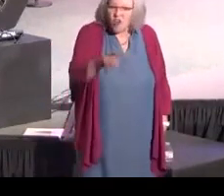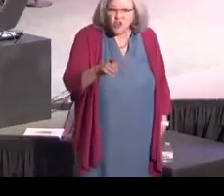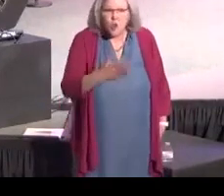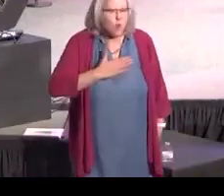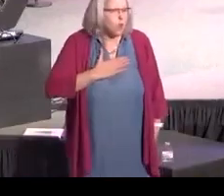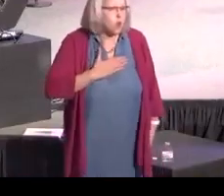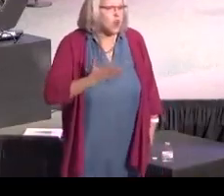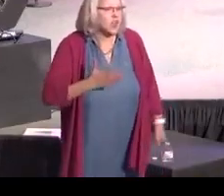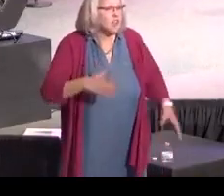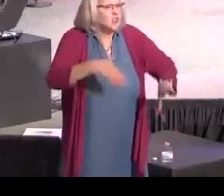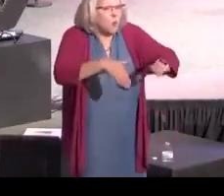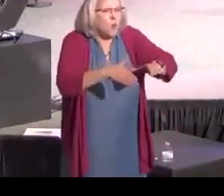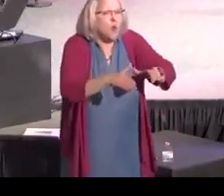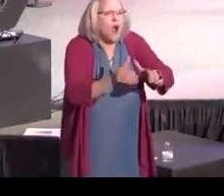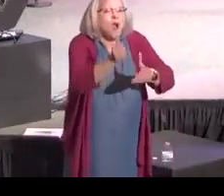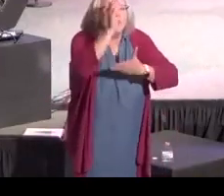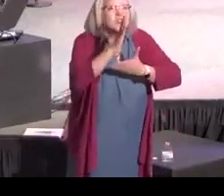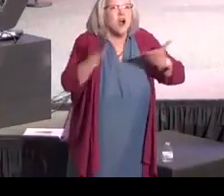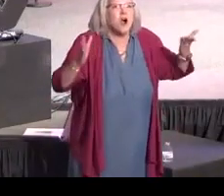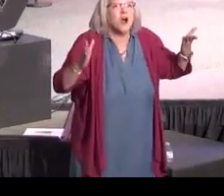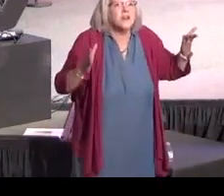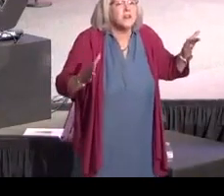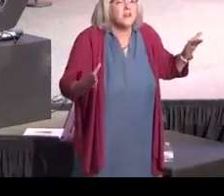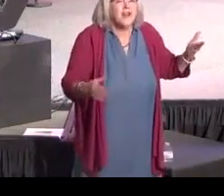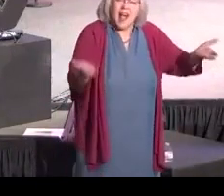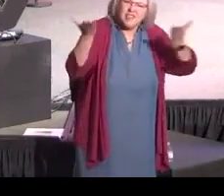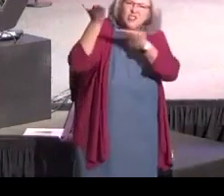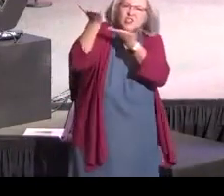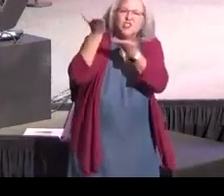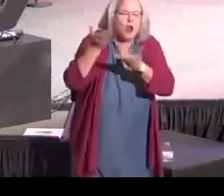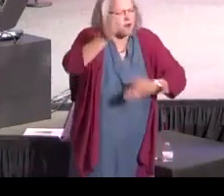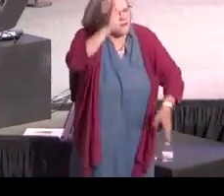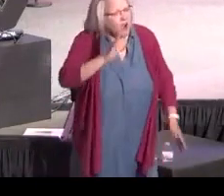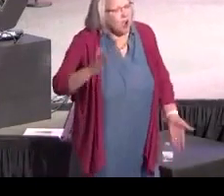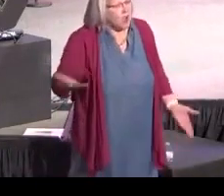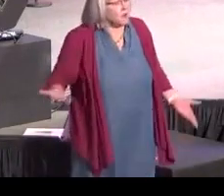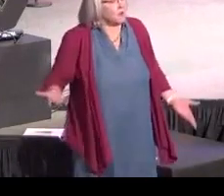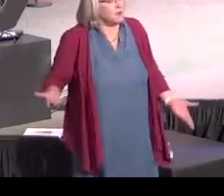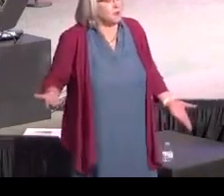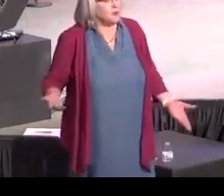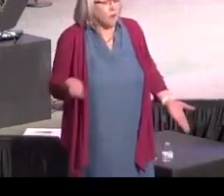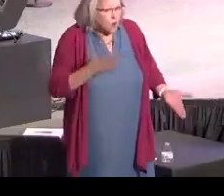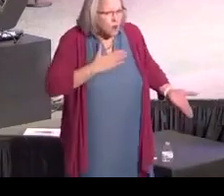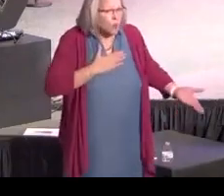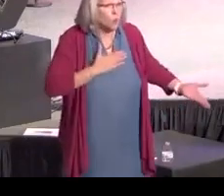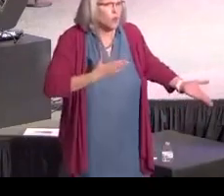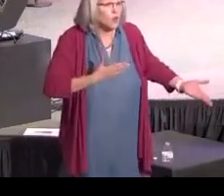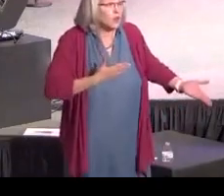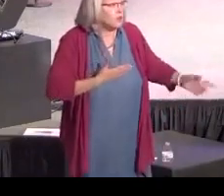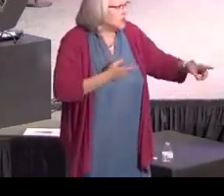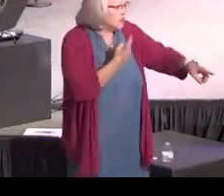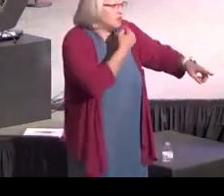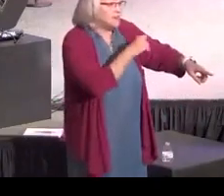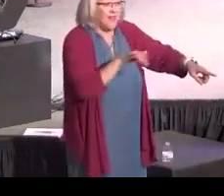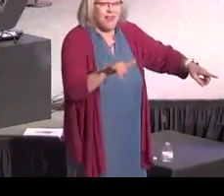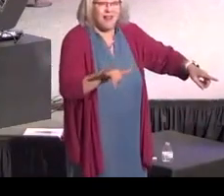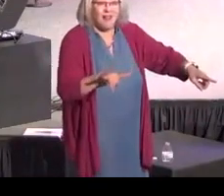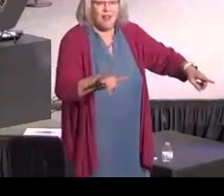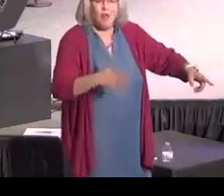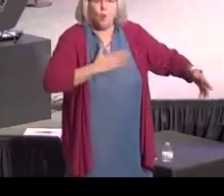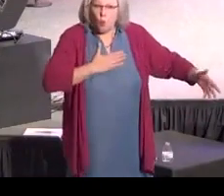really walk with God and to really serve God? Are you? Are you willing? Can you say willing? Just say that